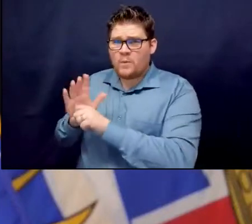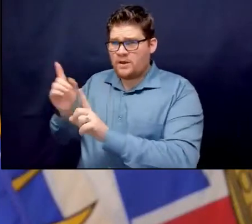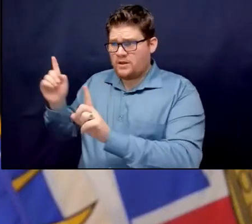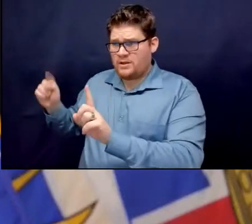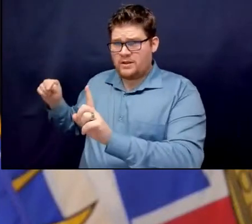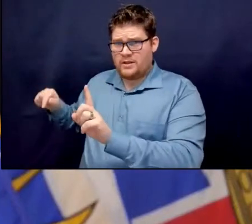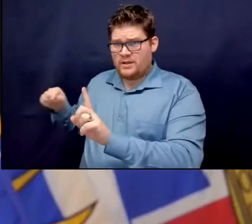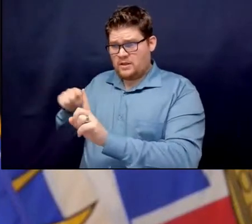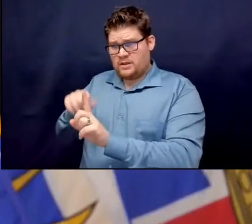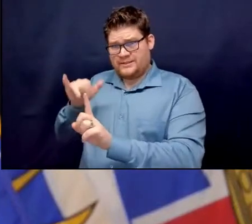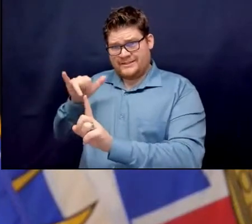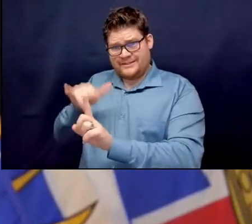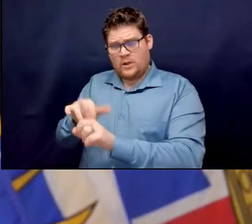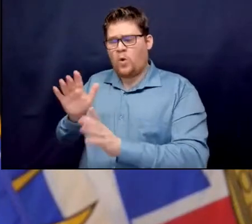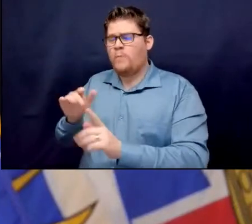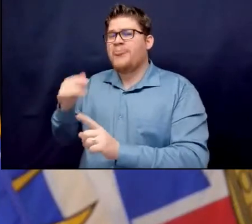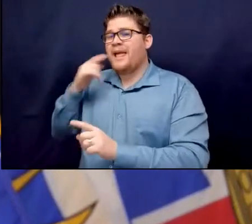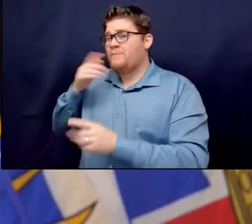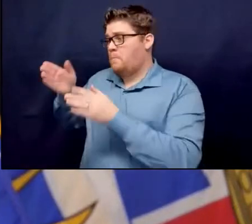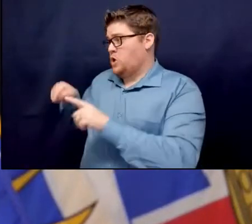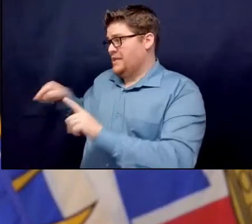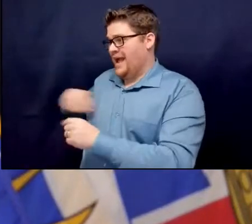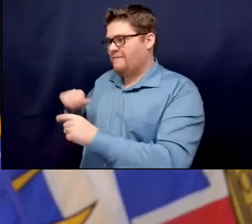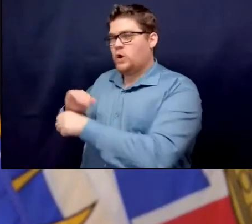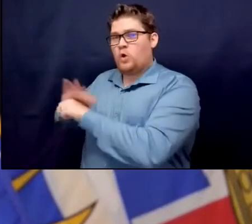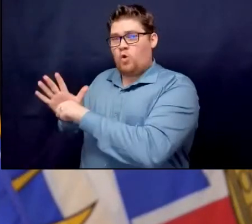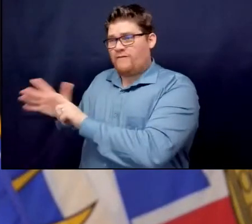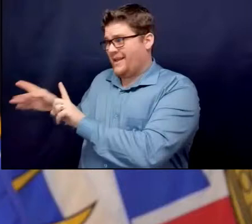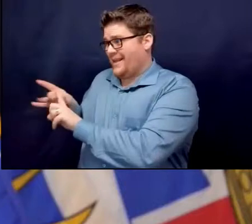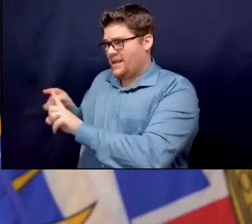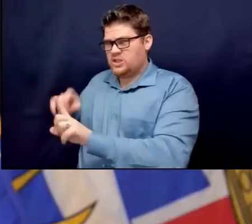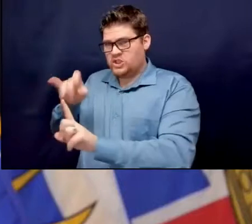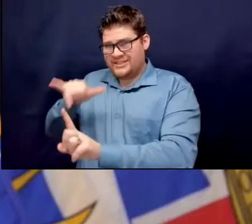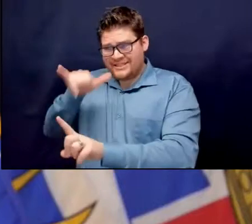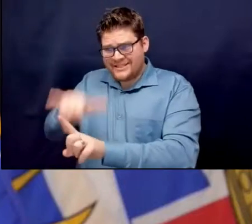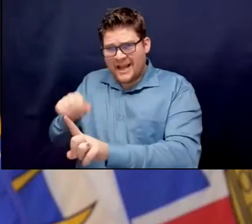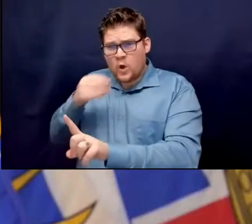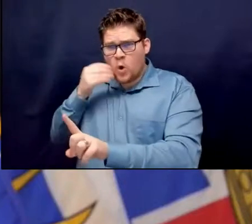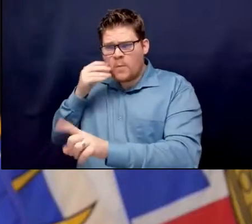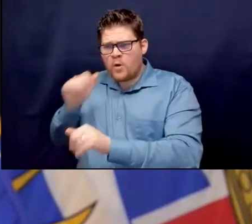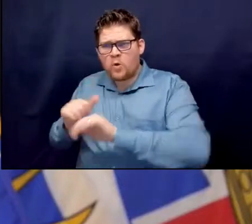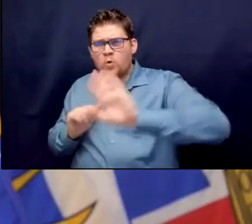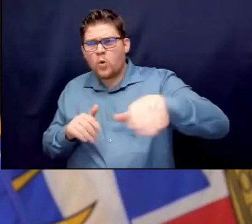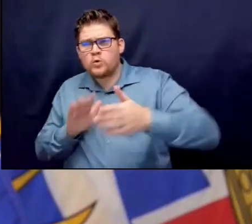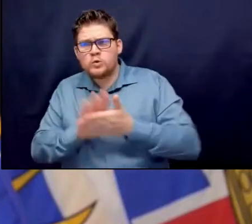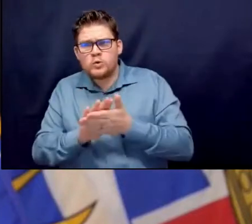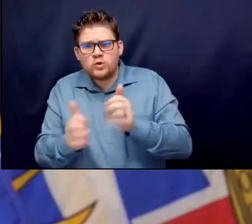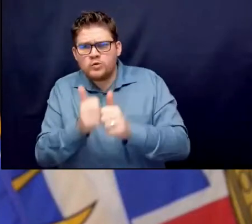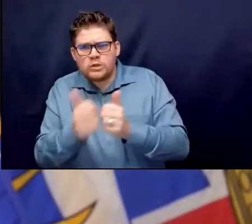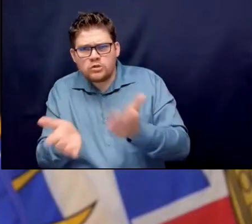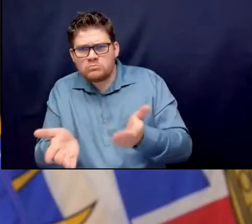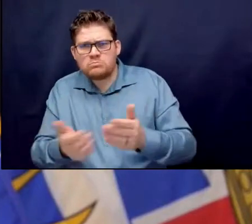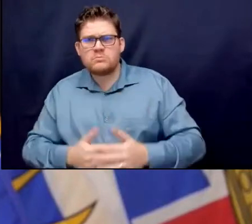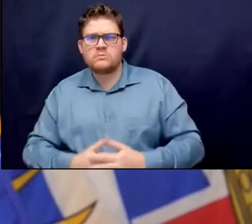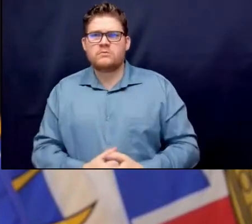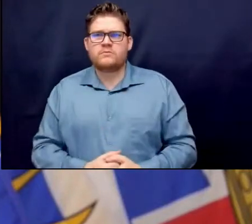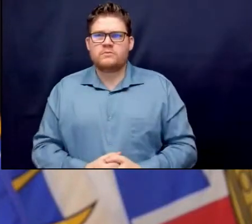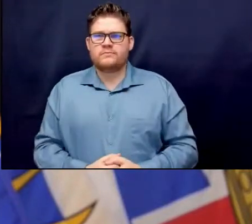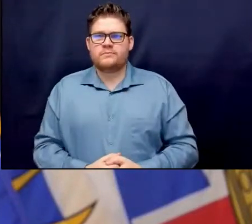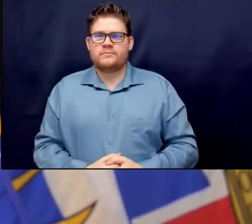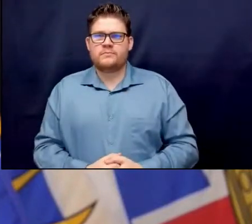And it's a change to adapt to the situation that we're in now. And it really is, you know, making these